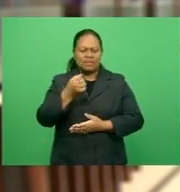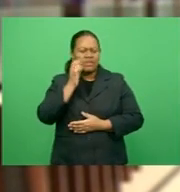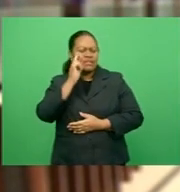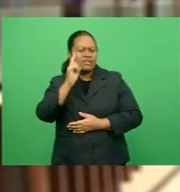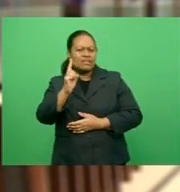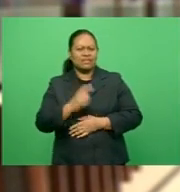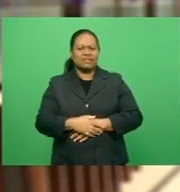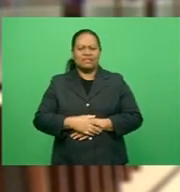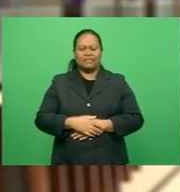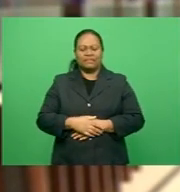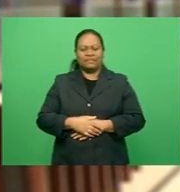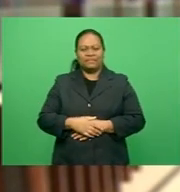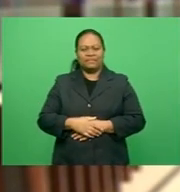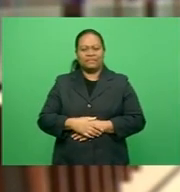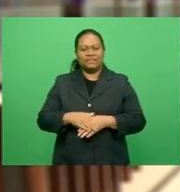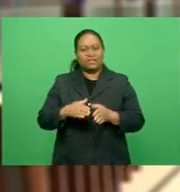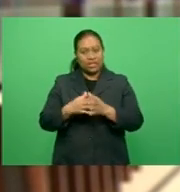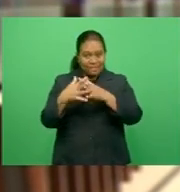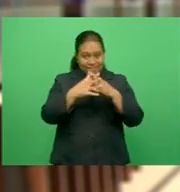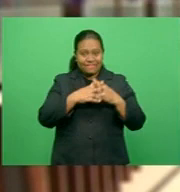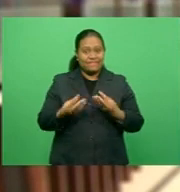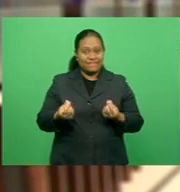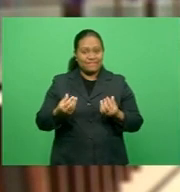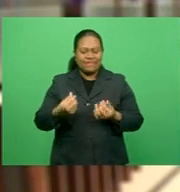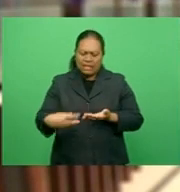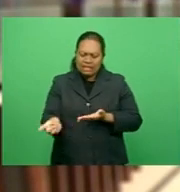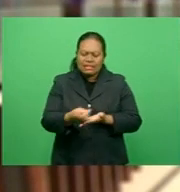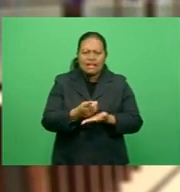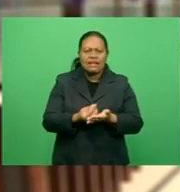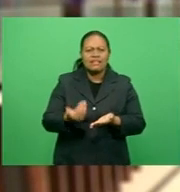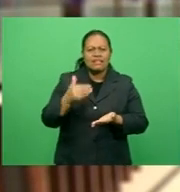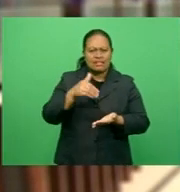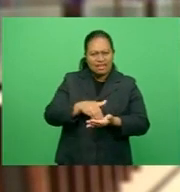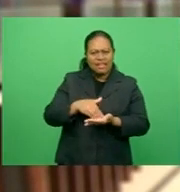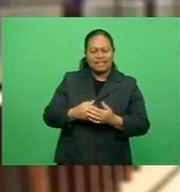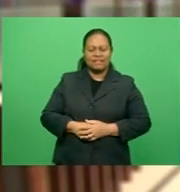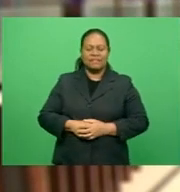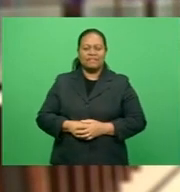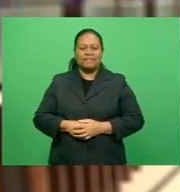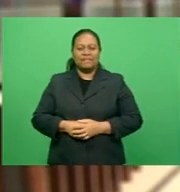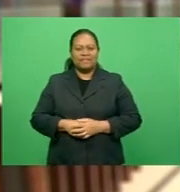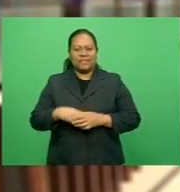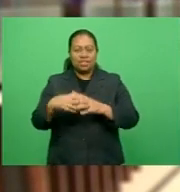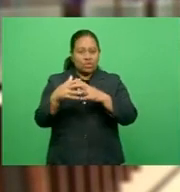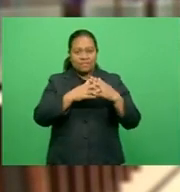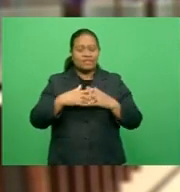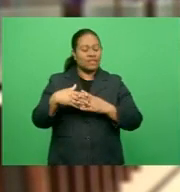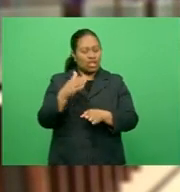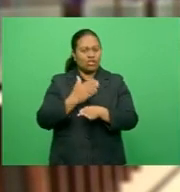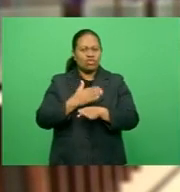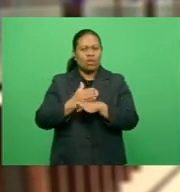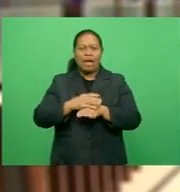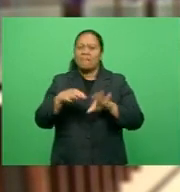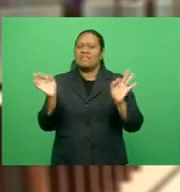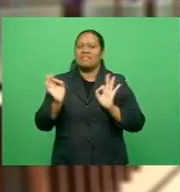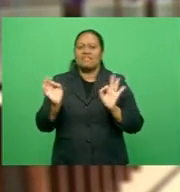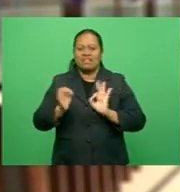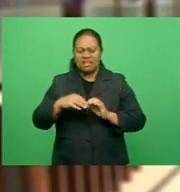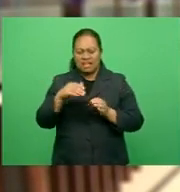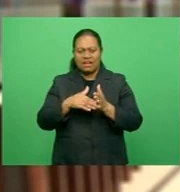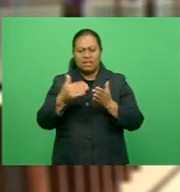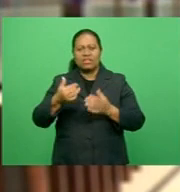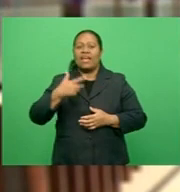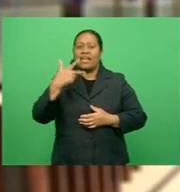of recovery. U.S. economic data added to the gloom in the risk sentiment. U.S. jobless claims remain elevated